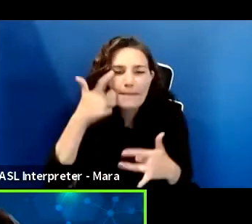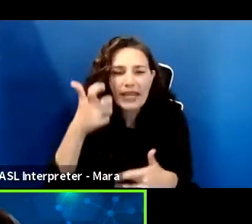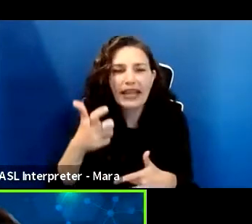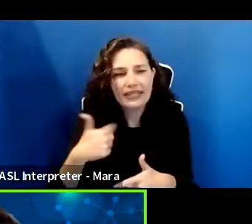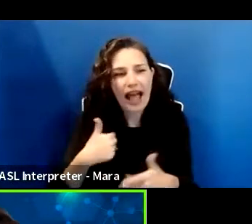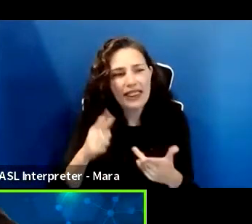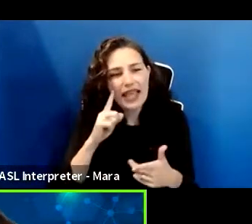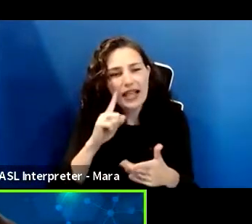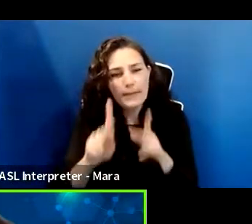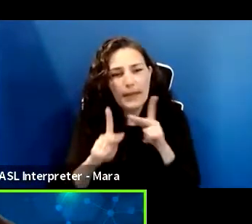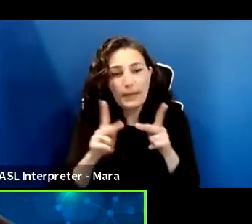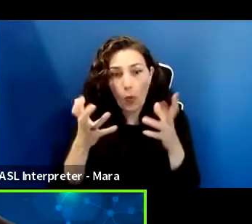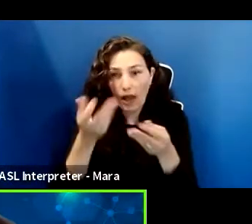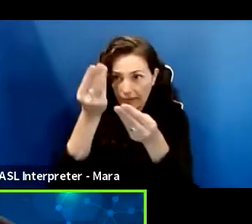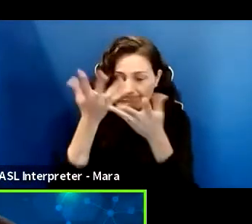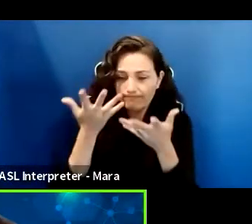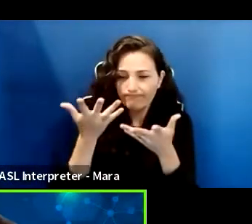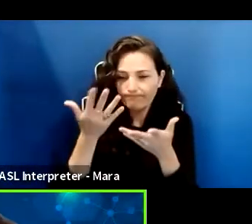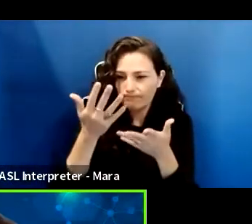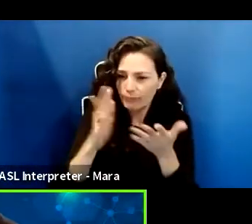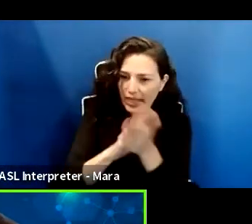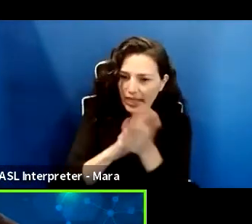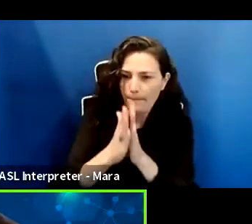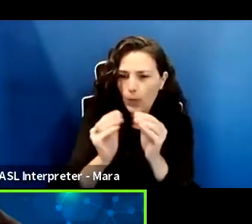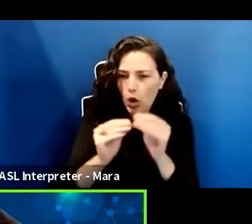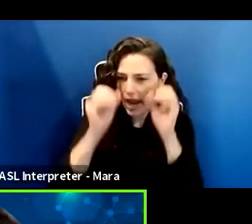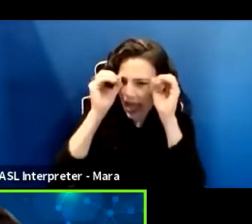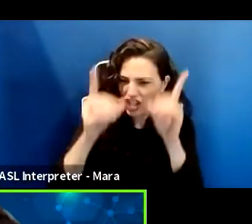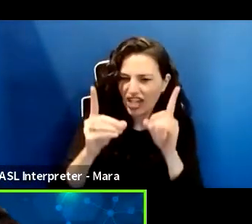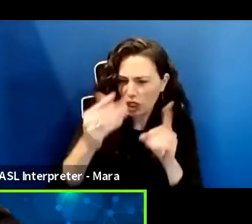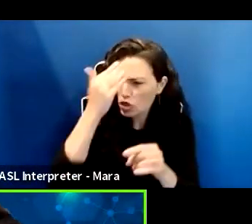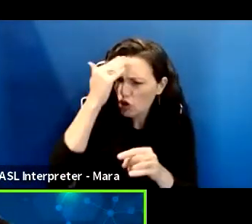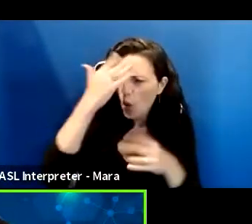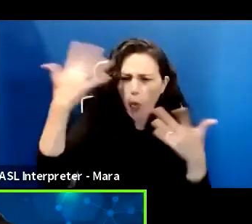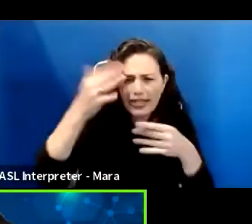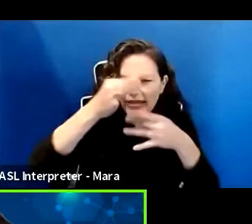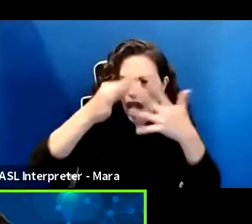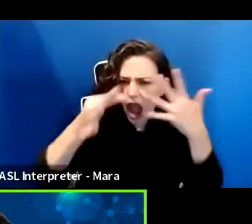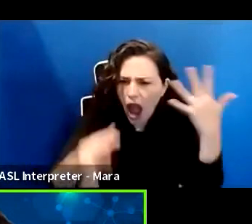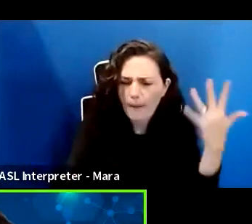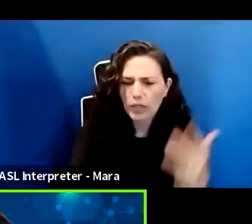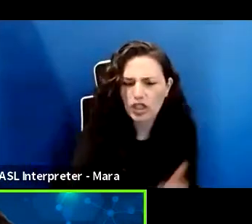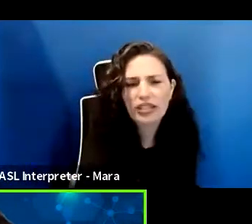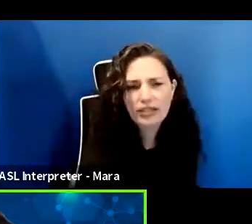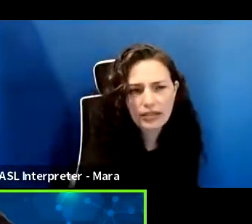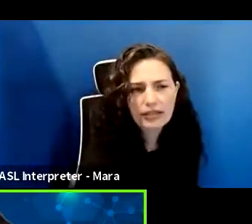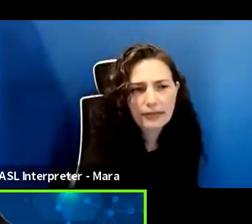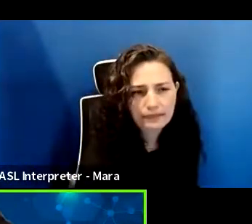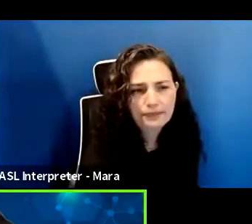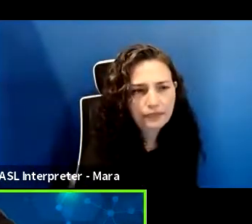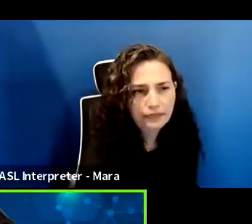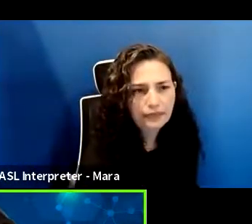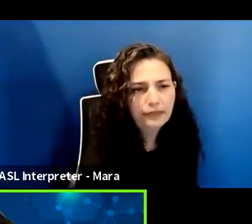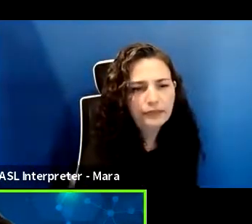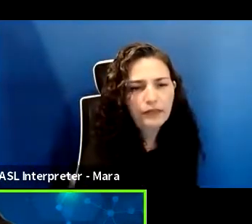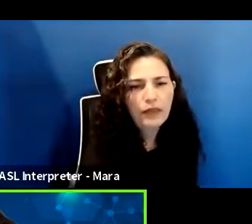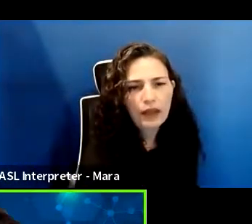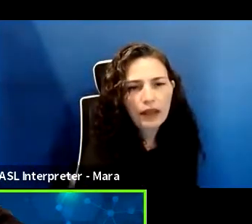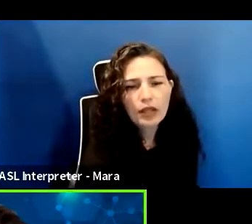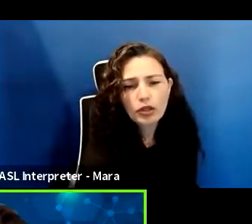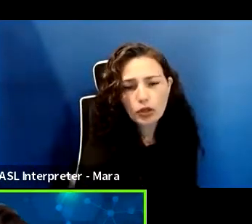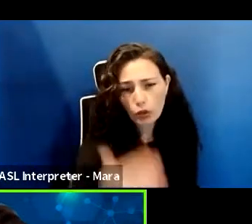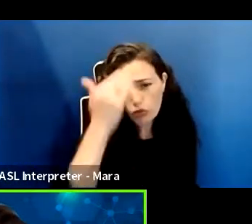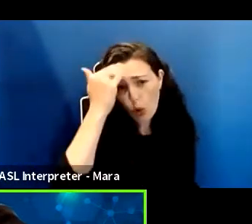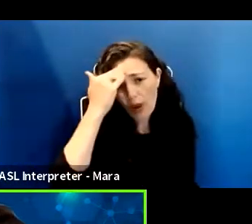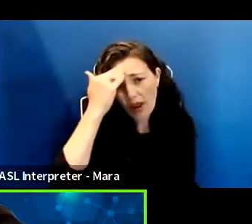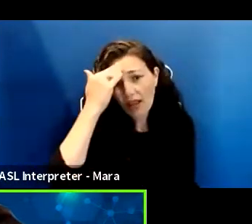to be educated and really understand what the options are. And so knowing that there's an option really available for everybody is